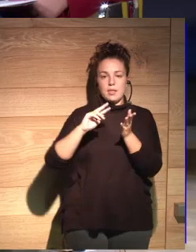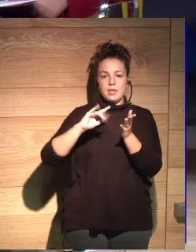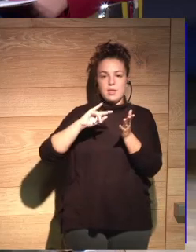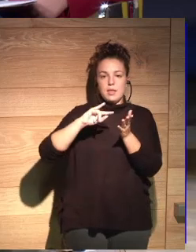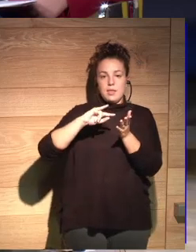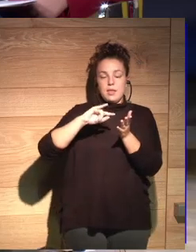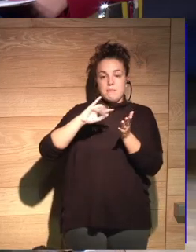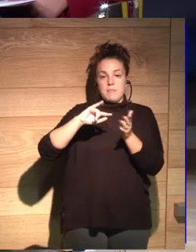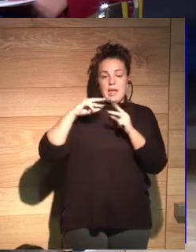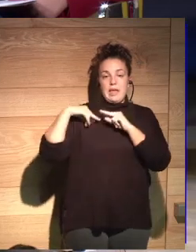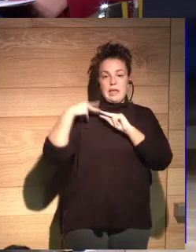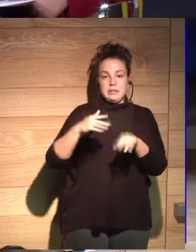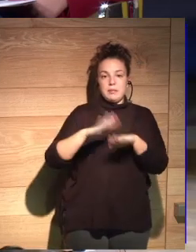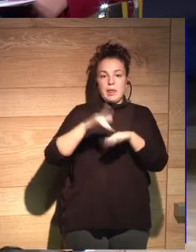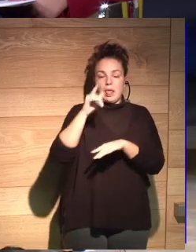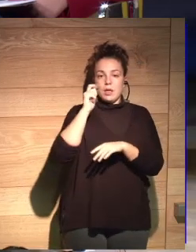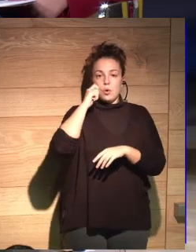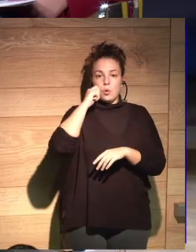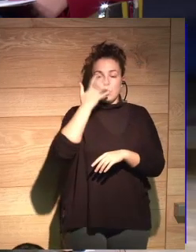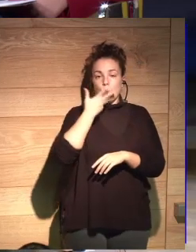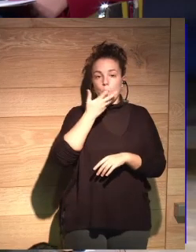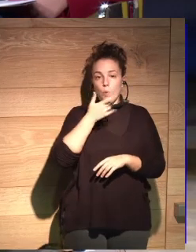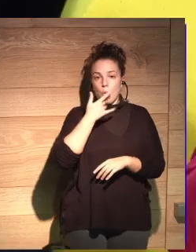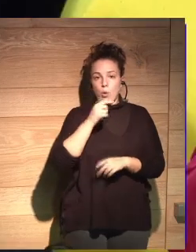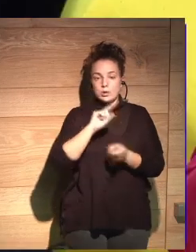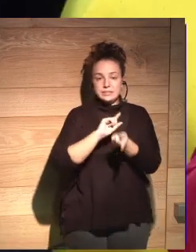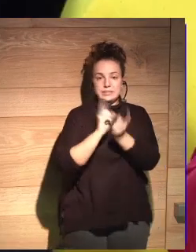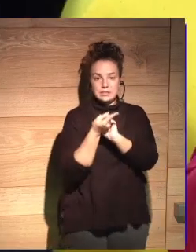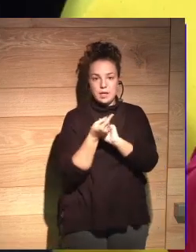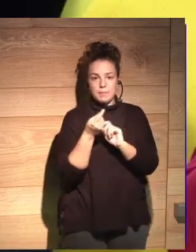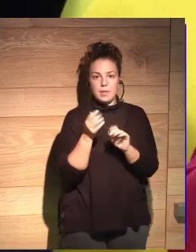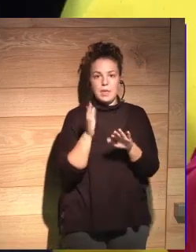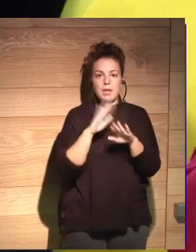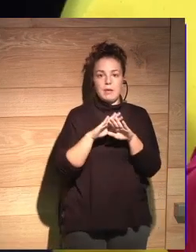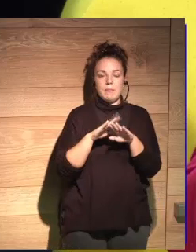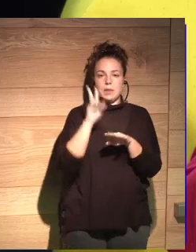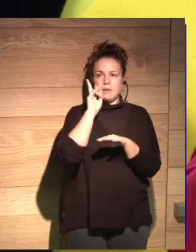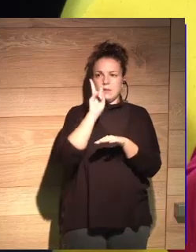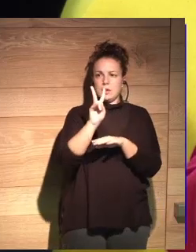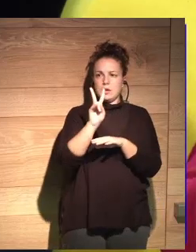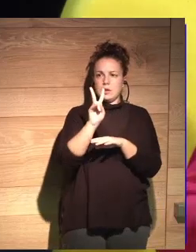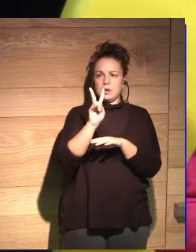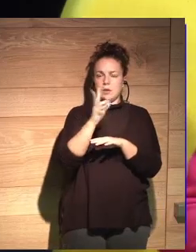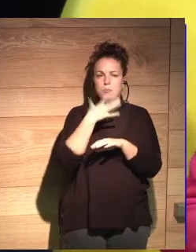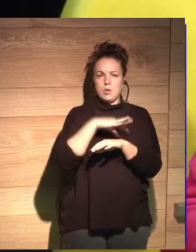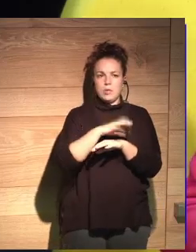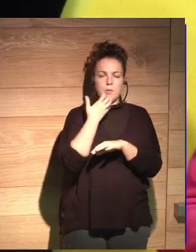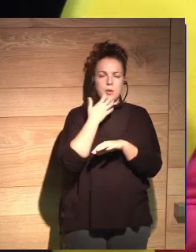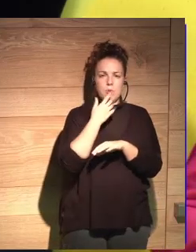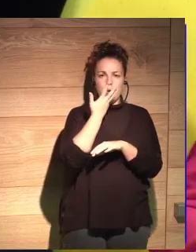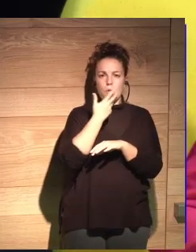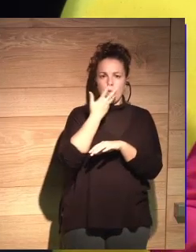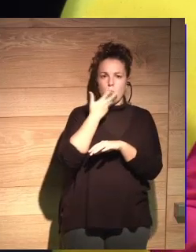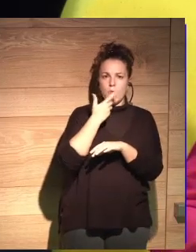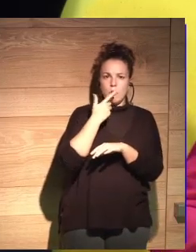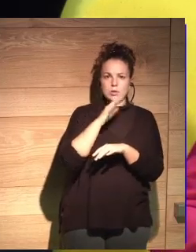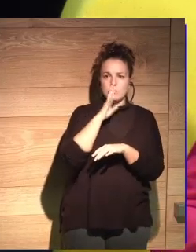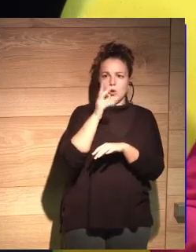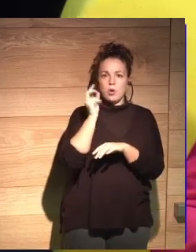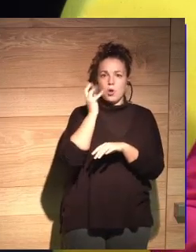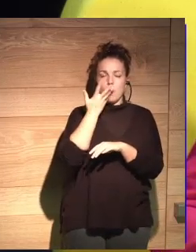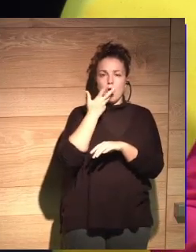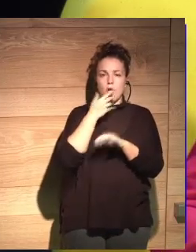protein, and they could now solve these problems that you normally use to diagnose color blindness. So they experienced a new